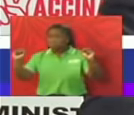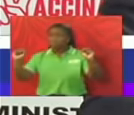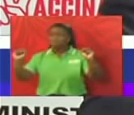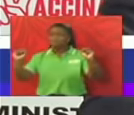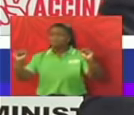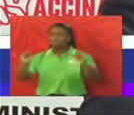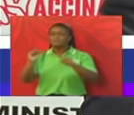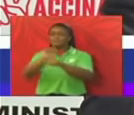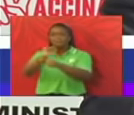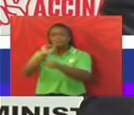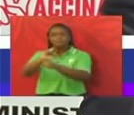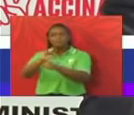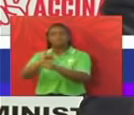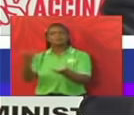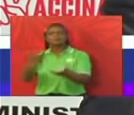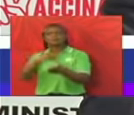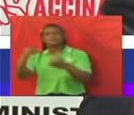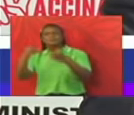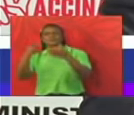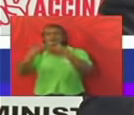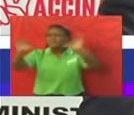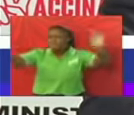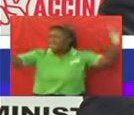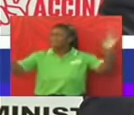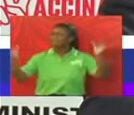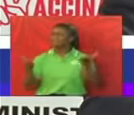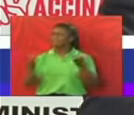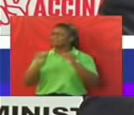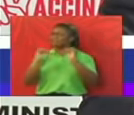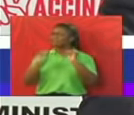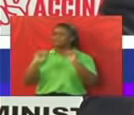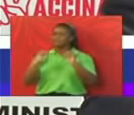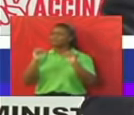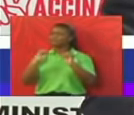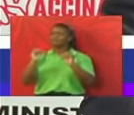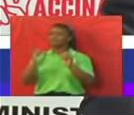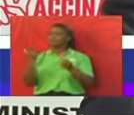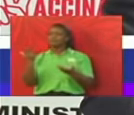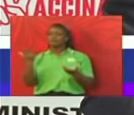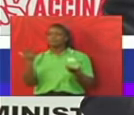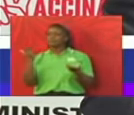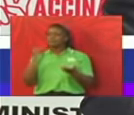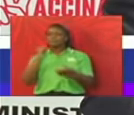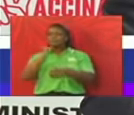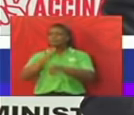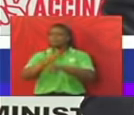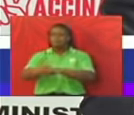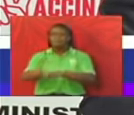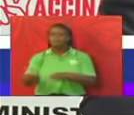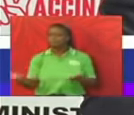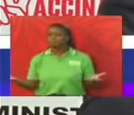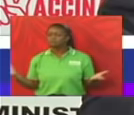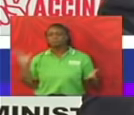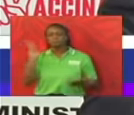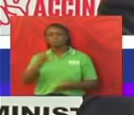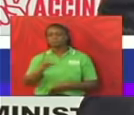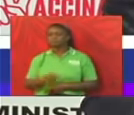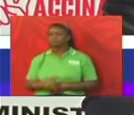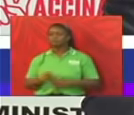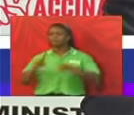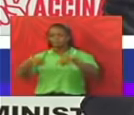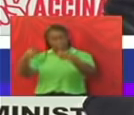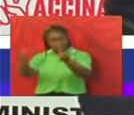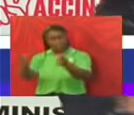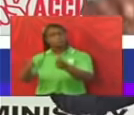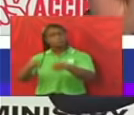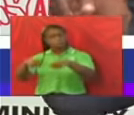very available. No appointments necessary, and you have a multiplicity of locations. So let's all do our